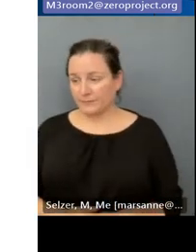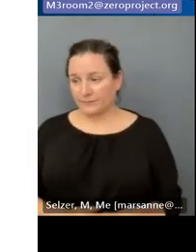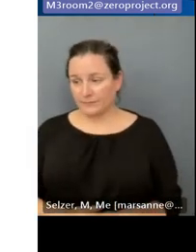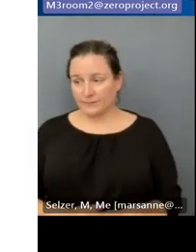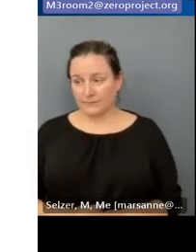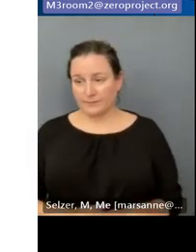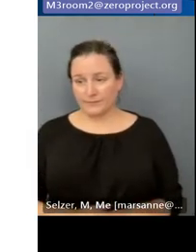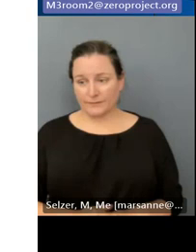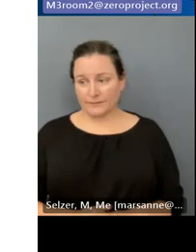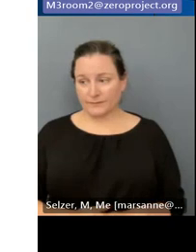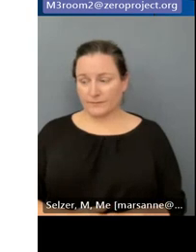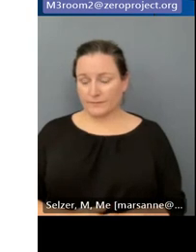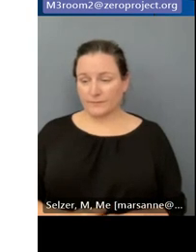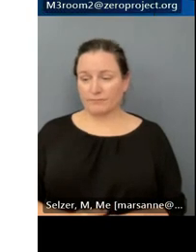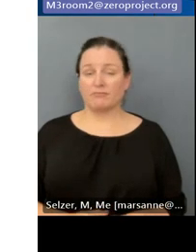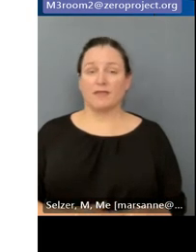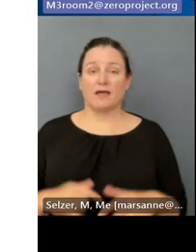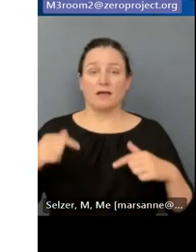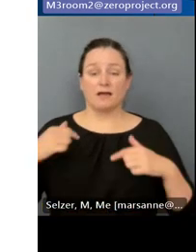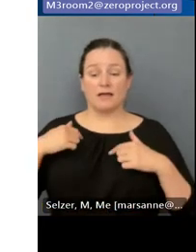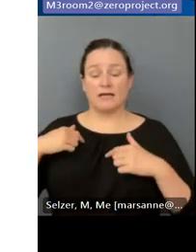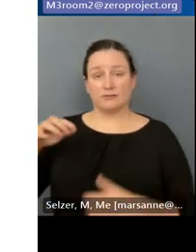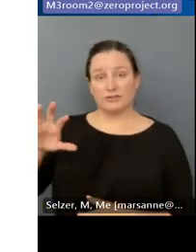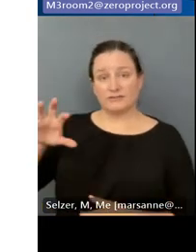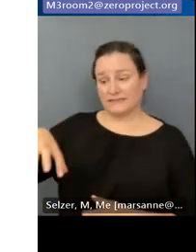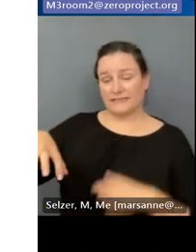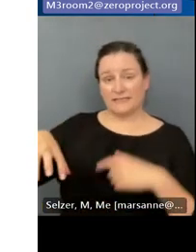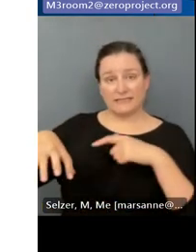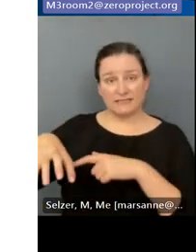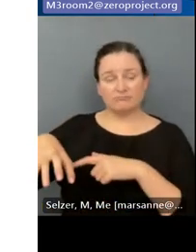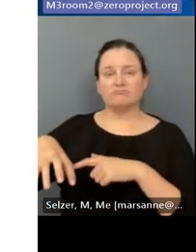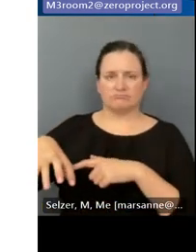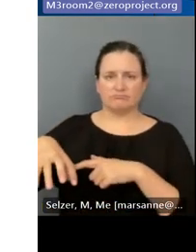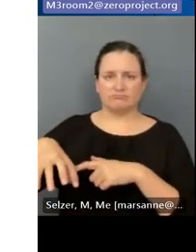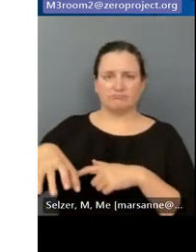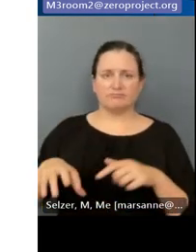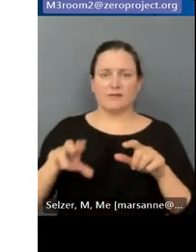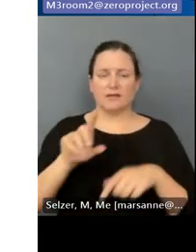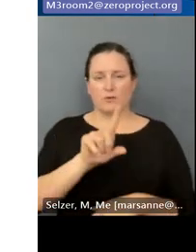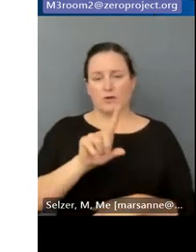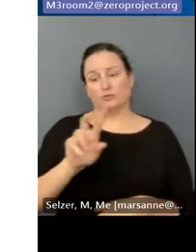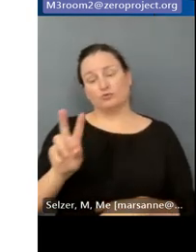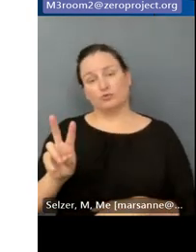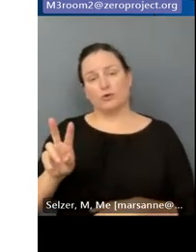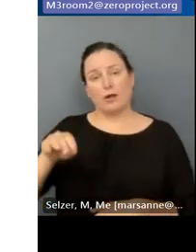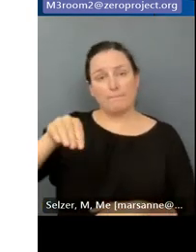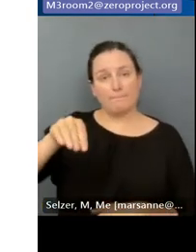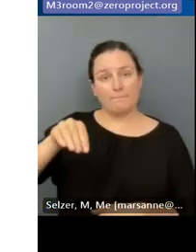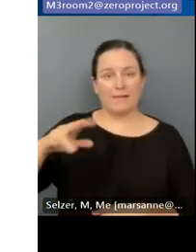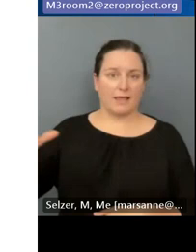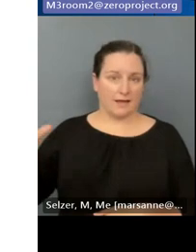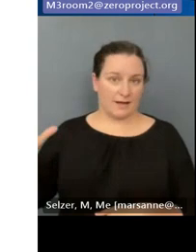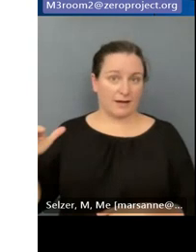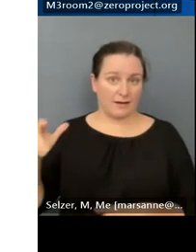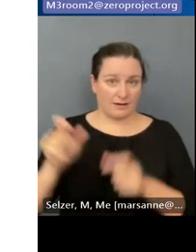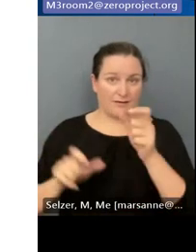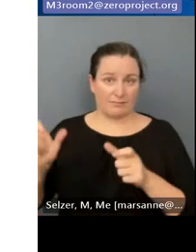than 12 million people. It's a big challenge, but it's good. Have a good